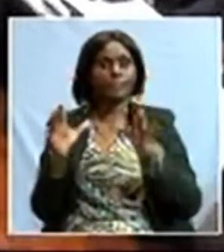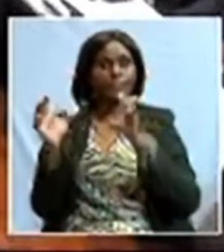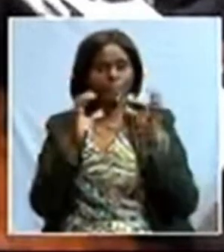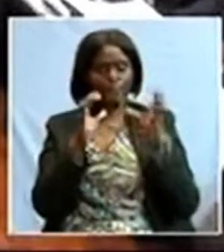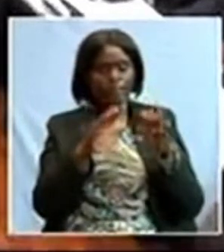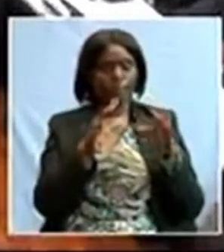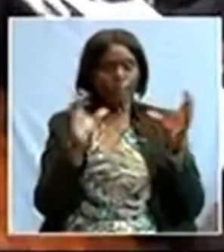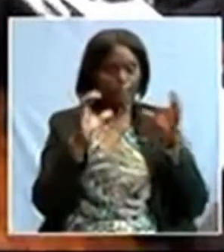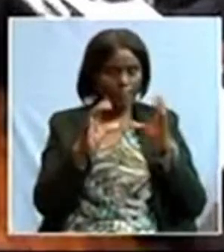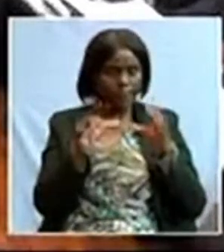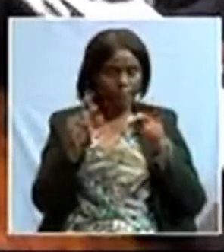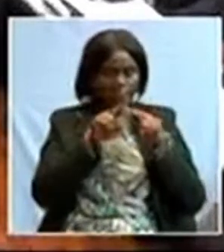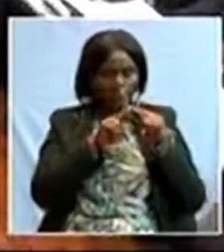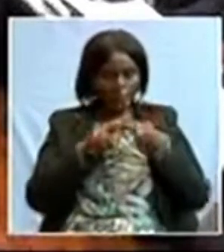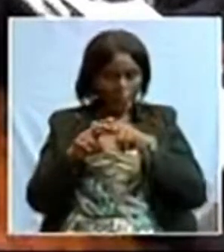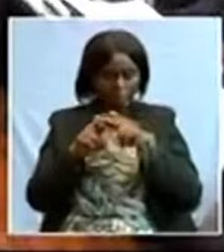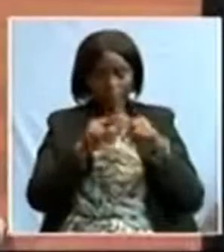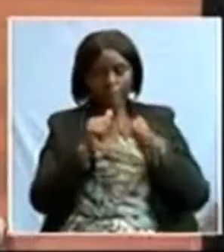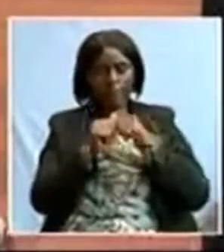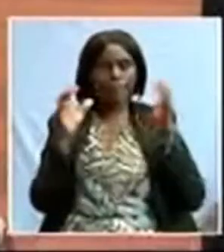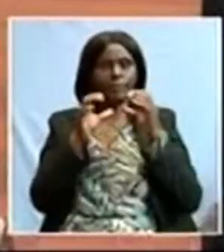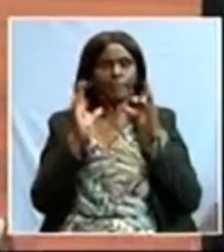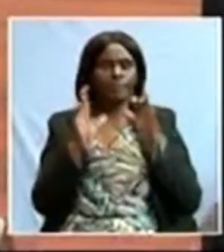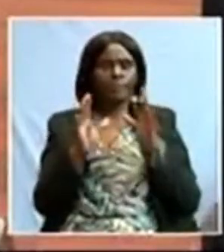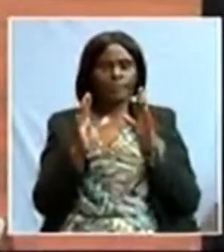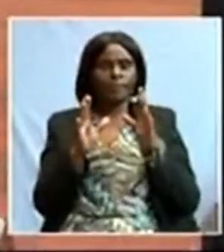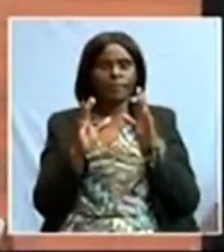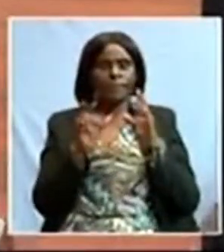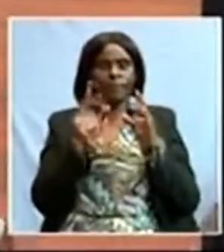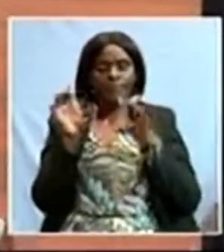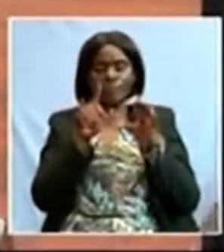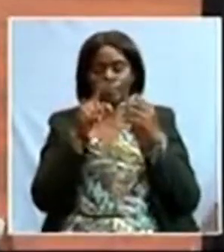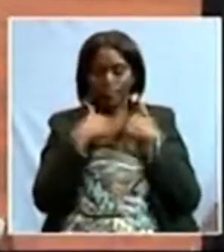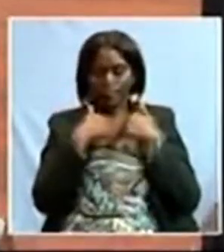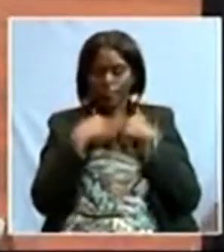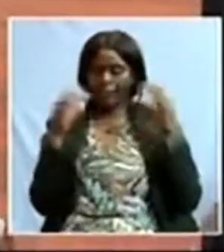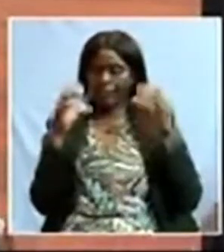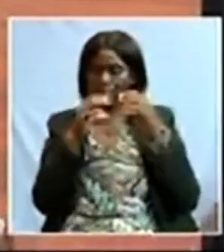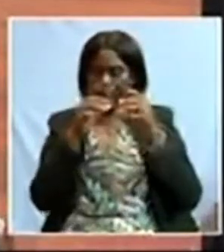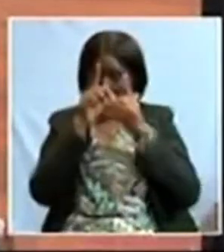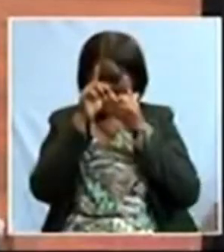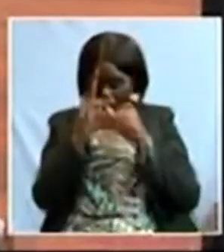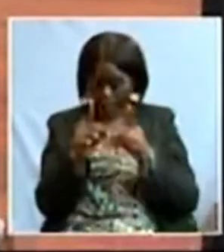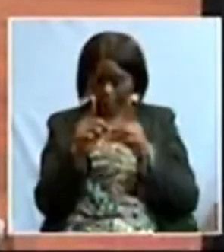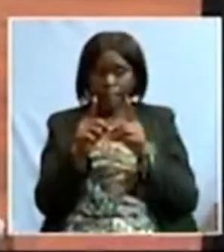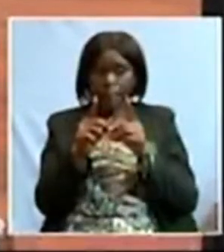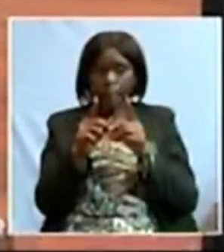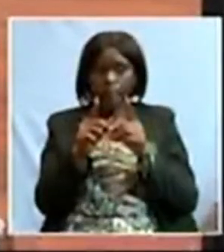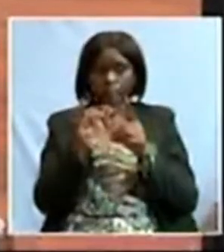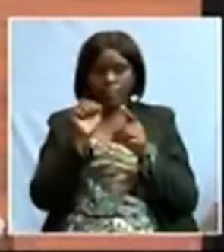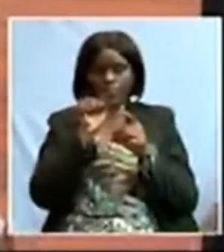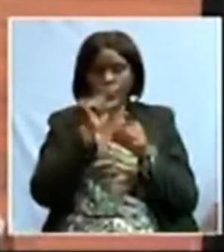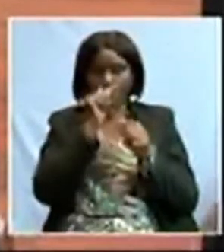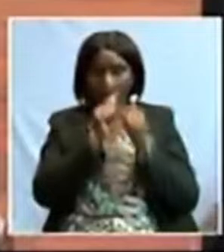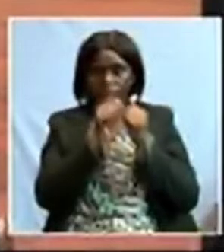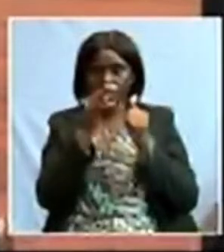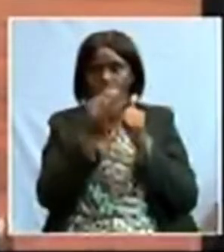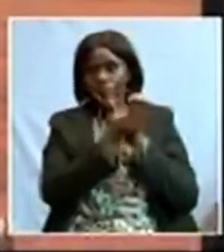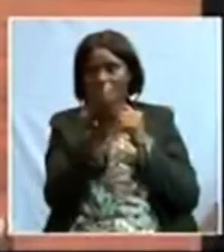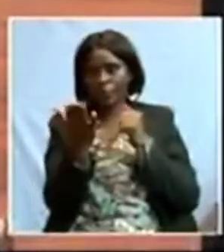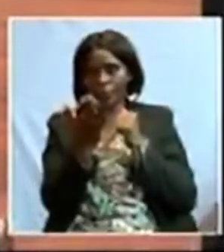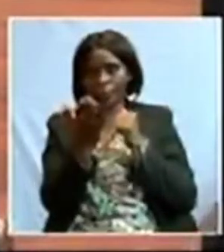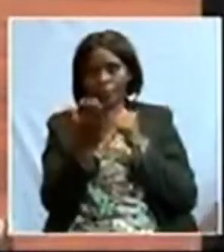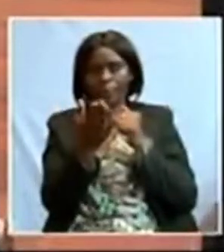Did you sit down with the councillors? Did you have a council resolution that because of these